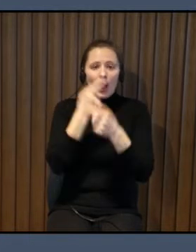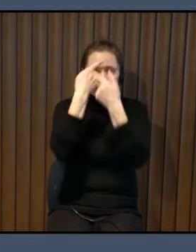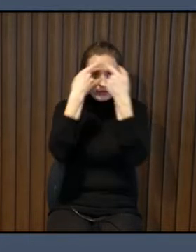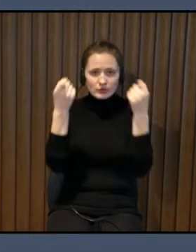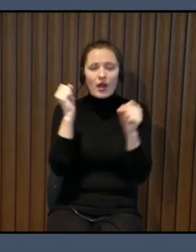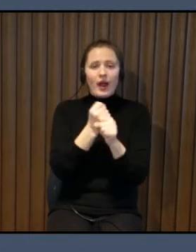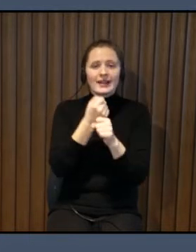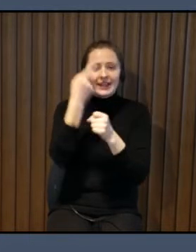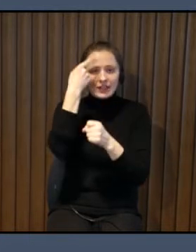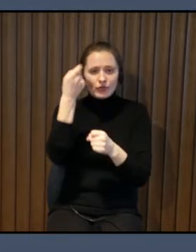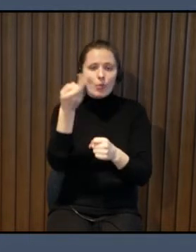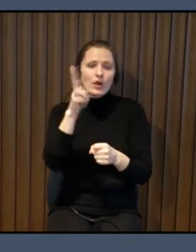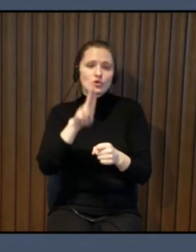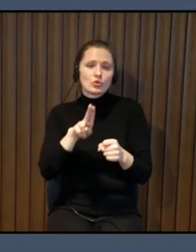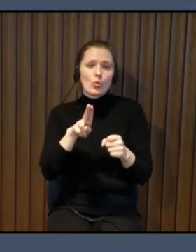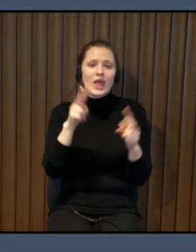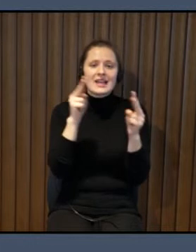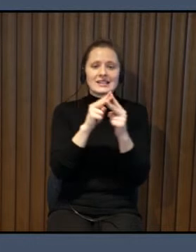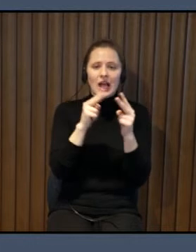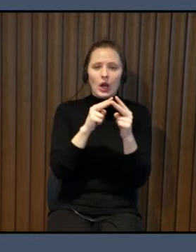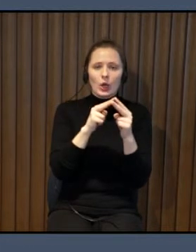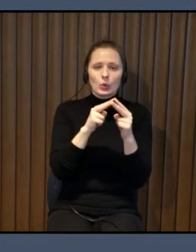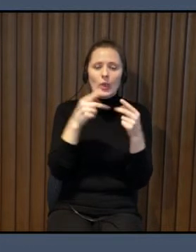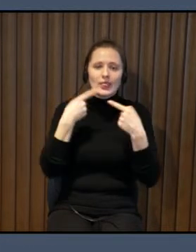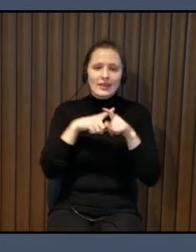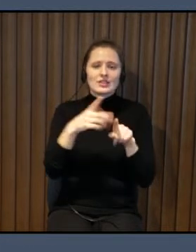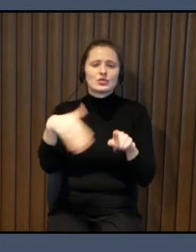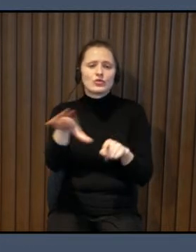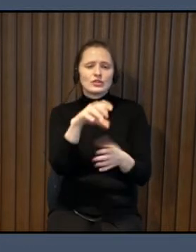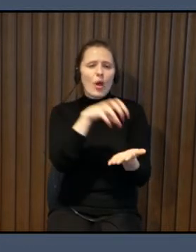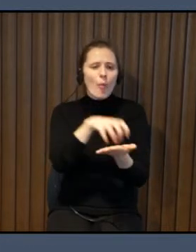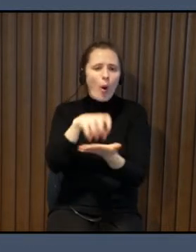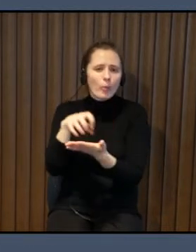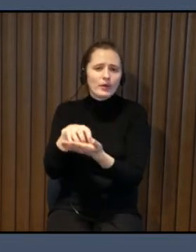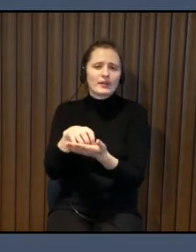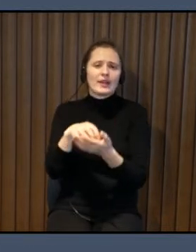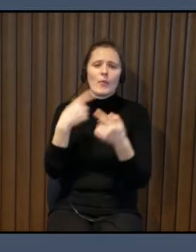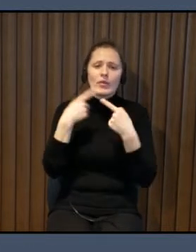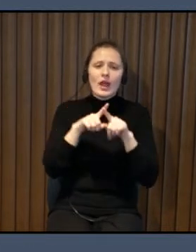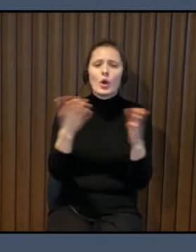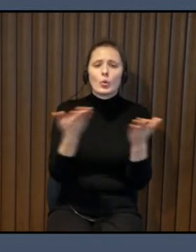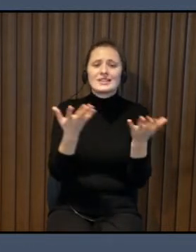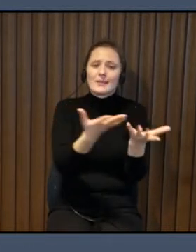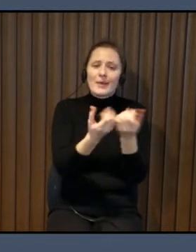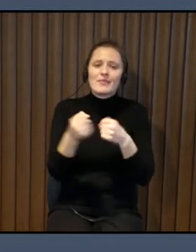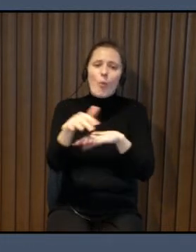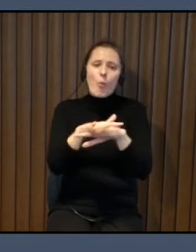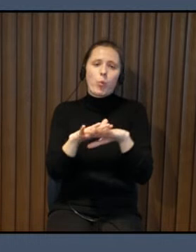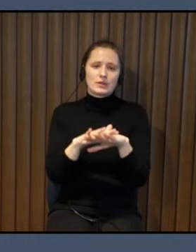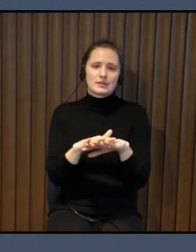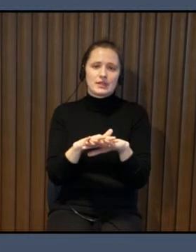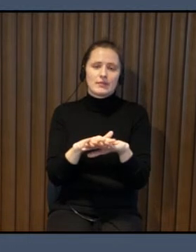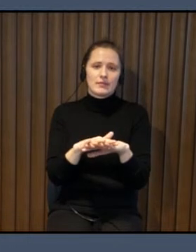or application or where it should be ensured is in physical environment,